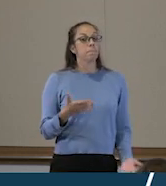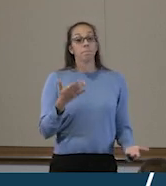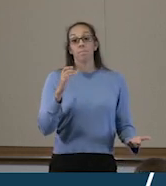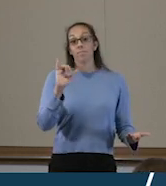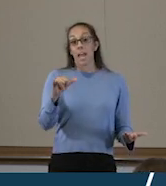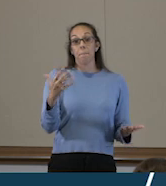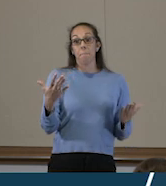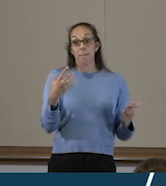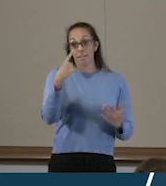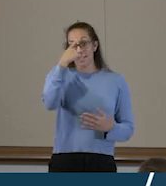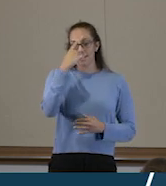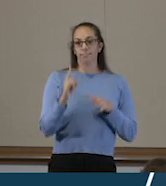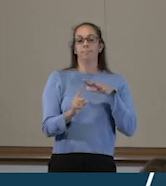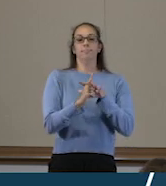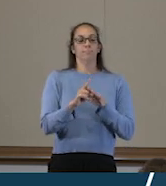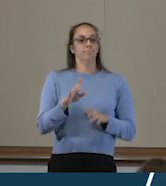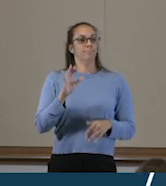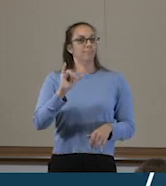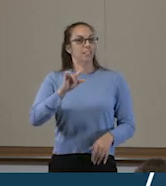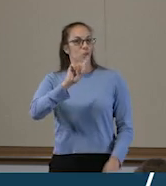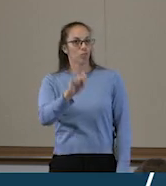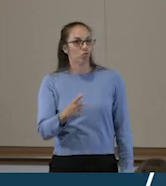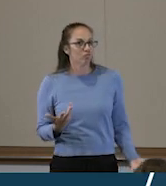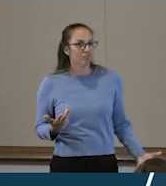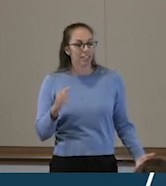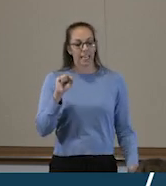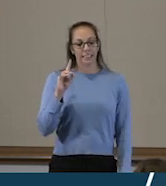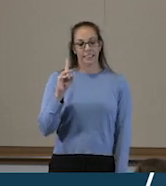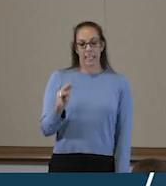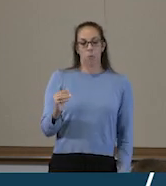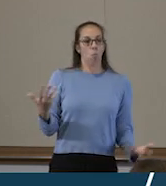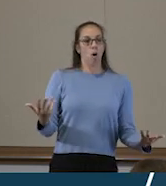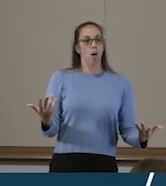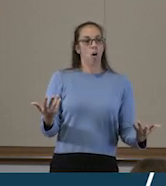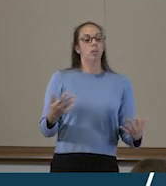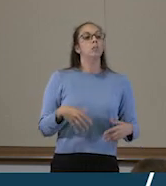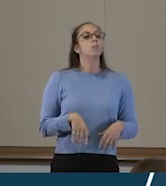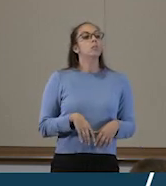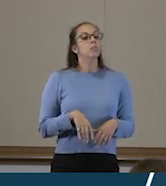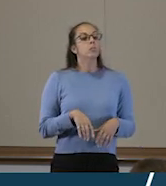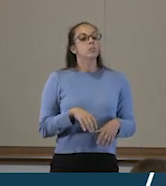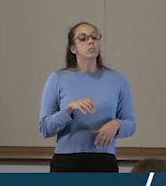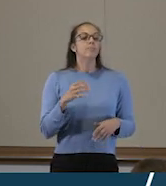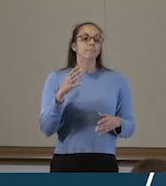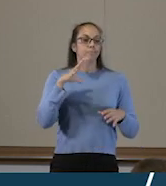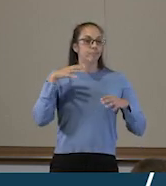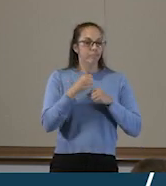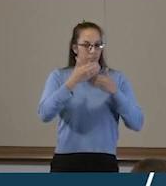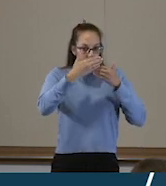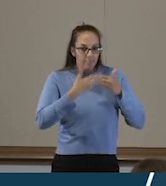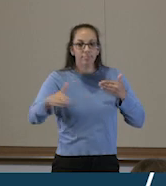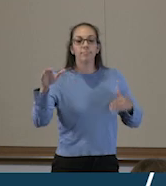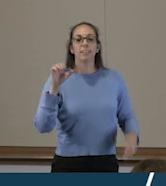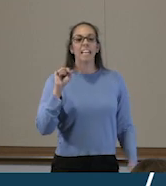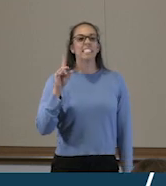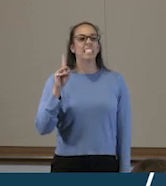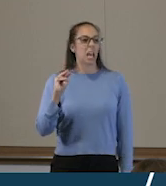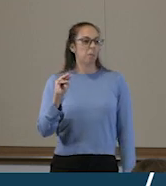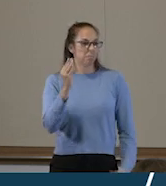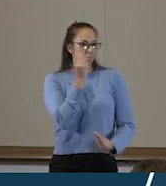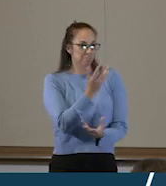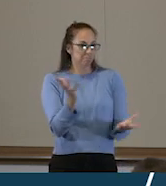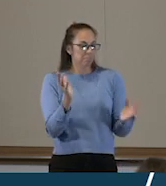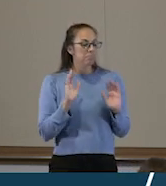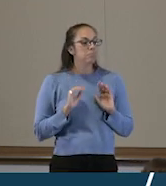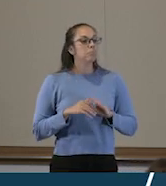off the top of your head, right? Supported decision making, or SDM as I will refer to it throughout the rest of this